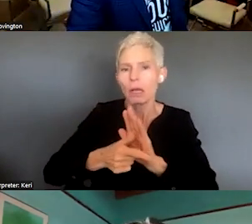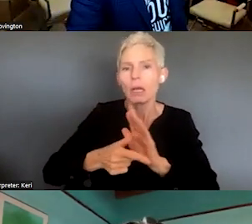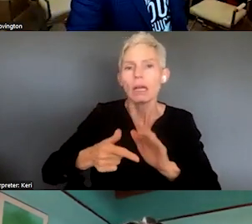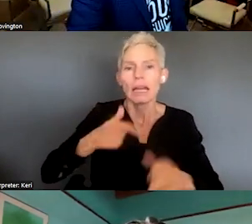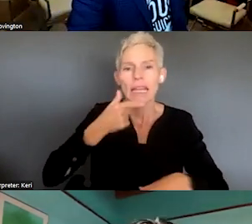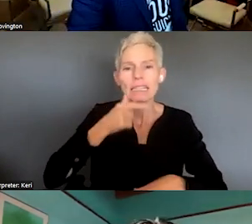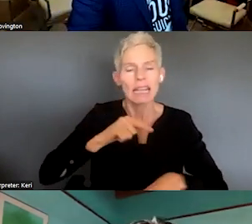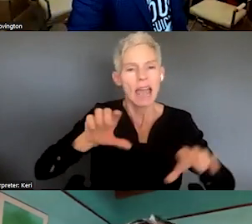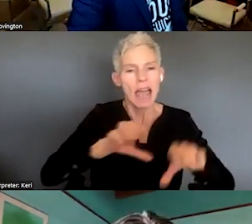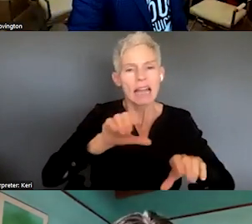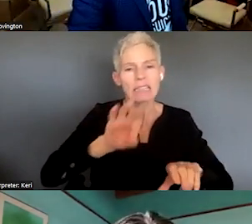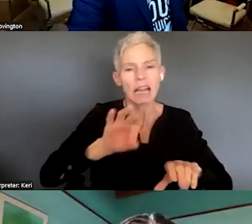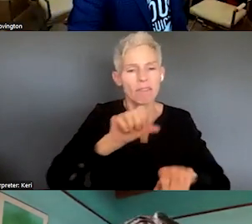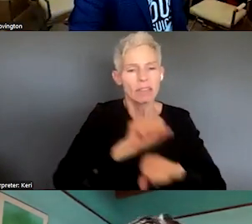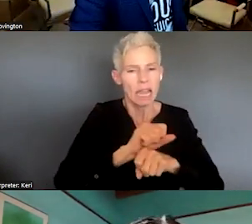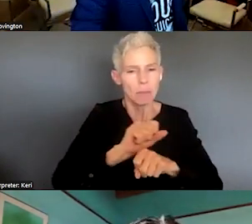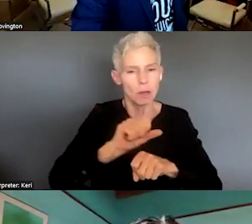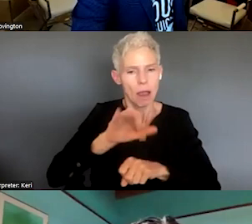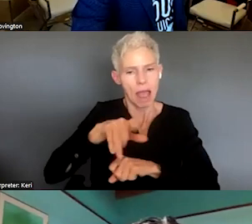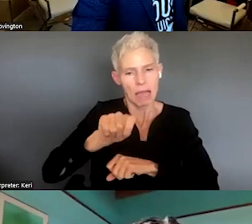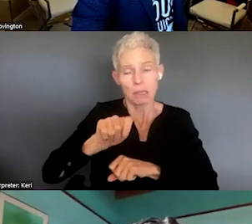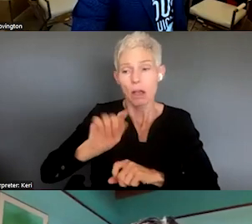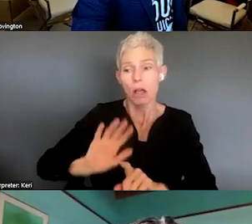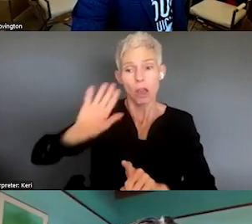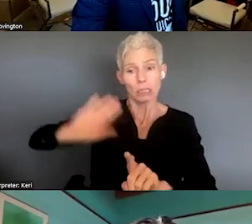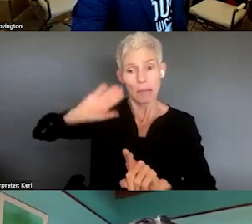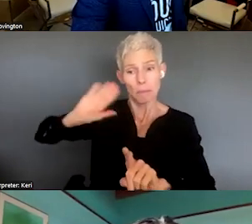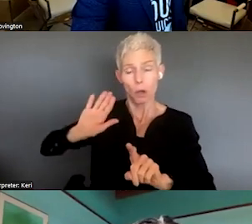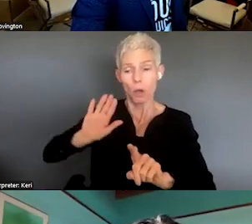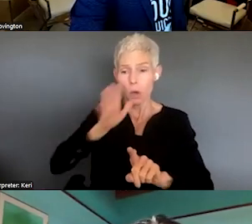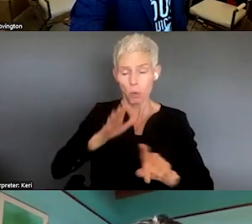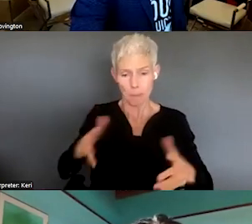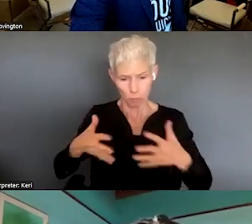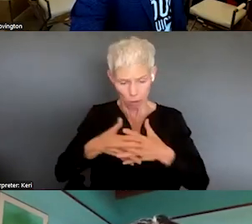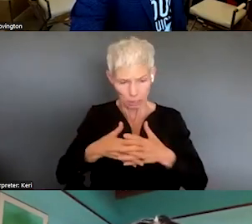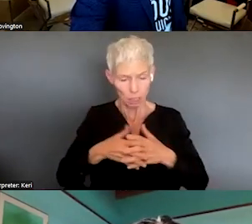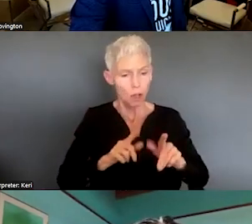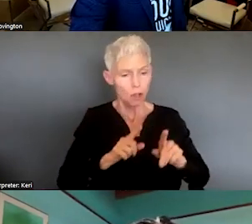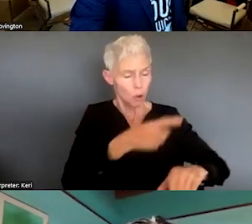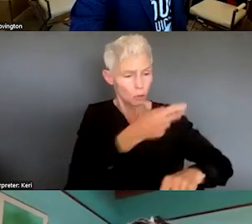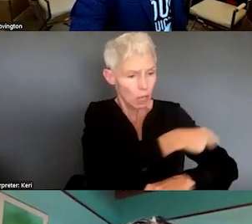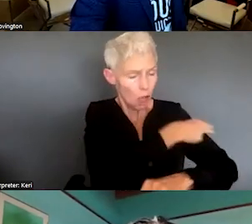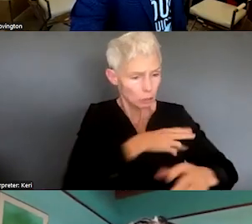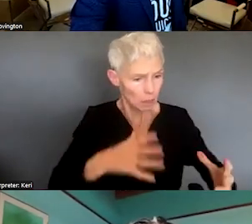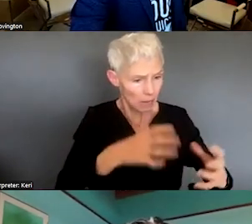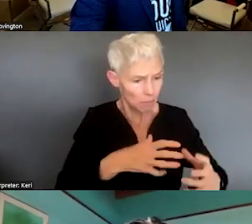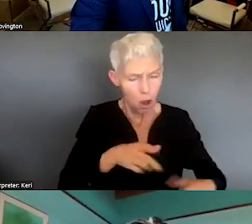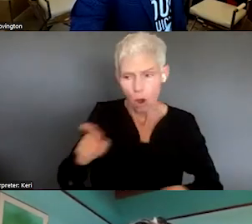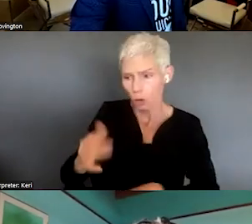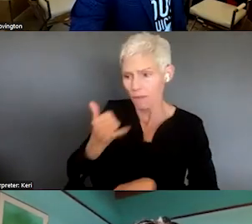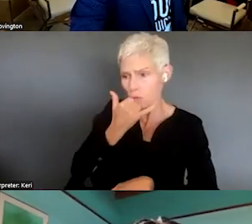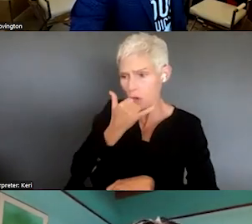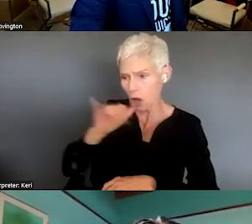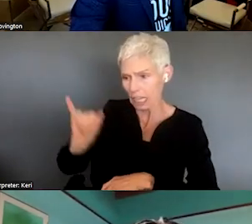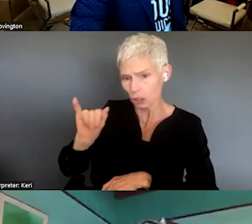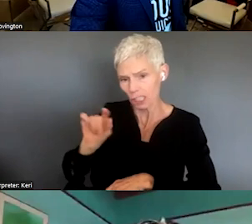Labor Act. Because back in the day, a pregnant woman would come to a hospital in labor and they'd say, you have the wrong insurance, go to the poor person hospital down the